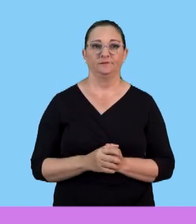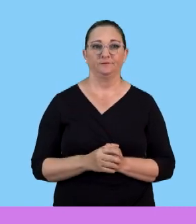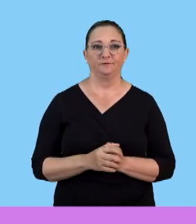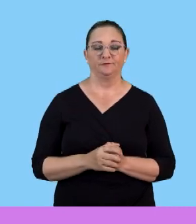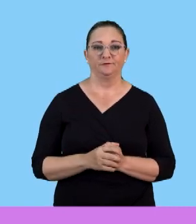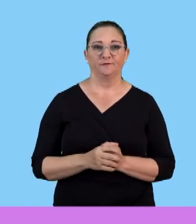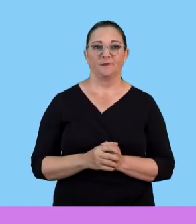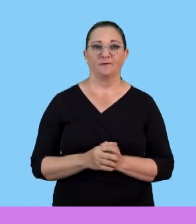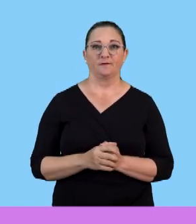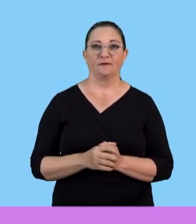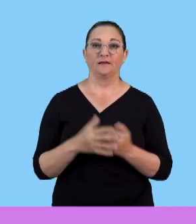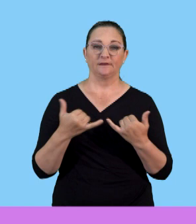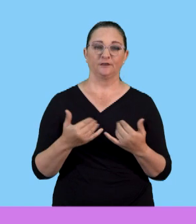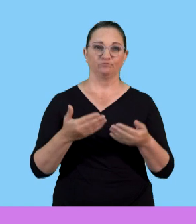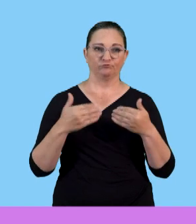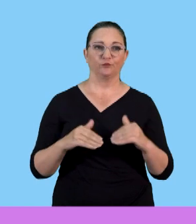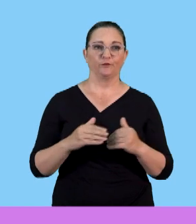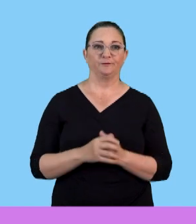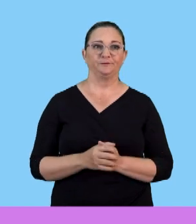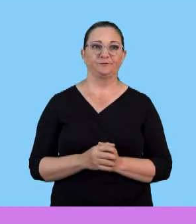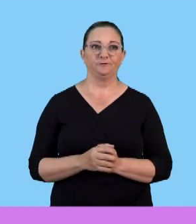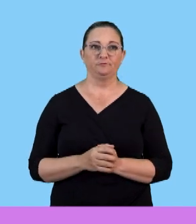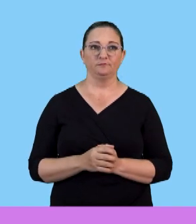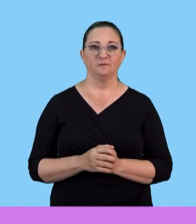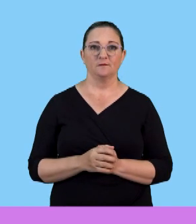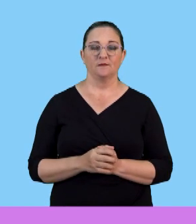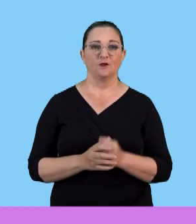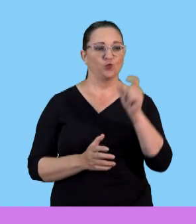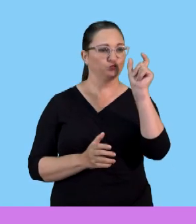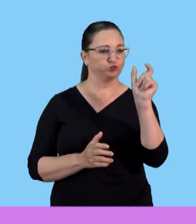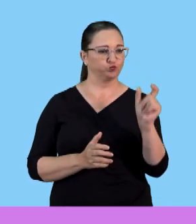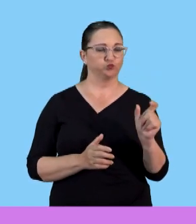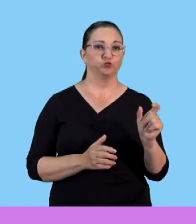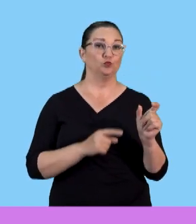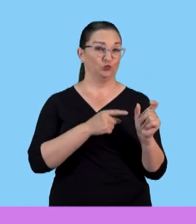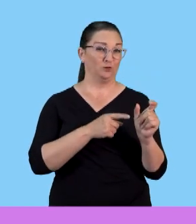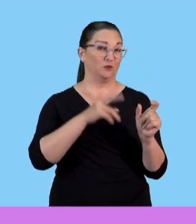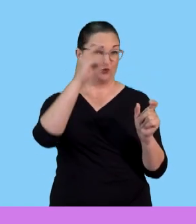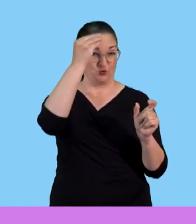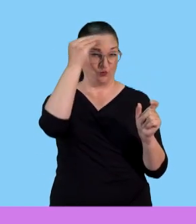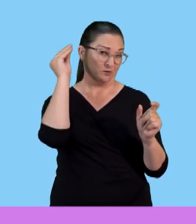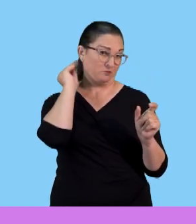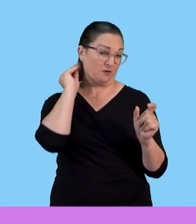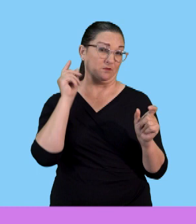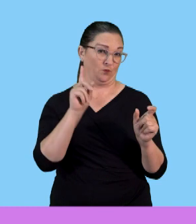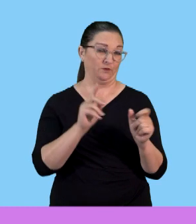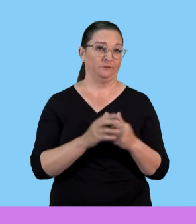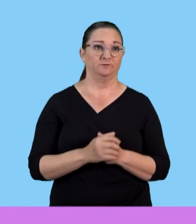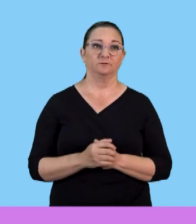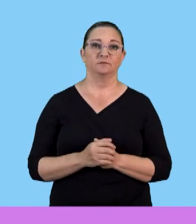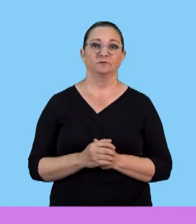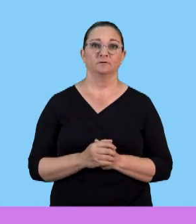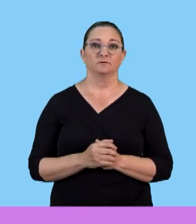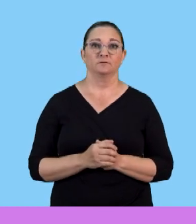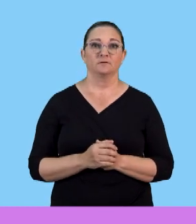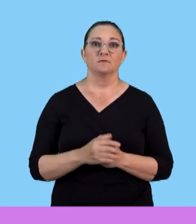230. Right, so now let us move along to the terminology that you should remember.